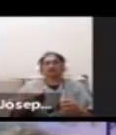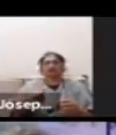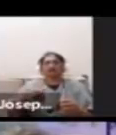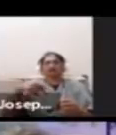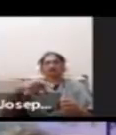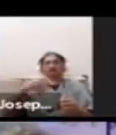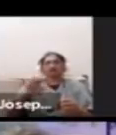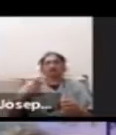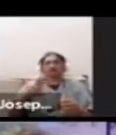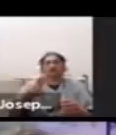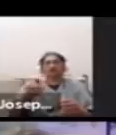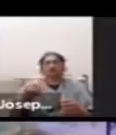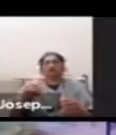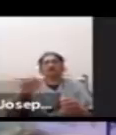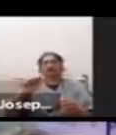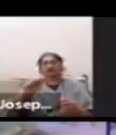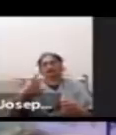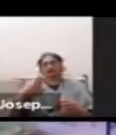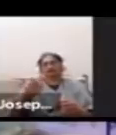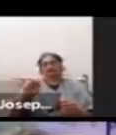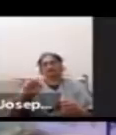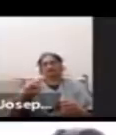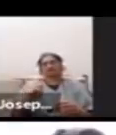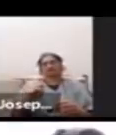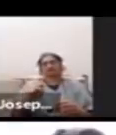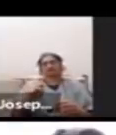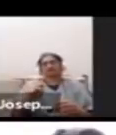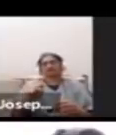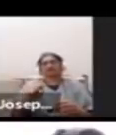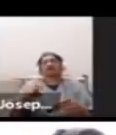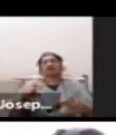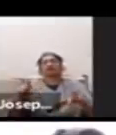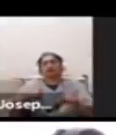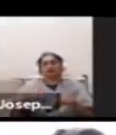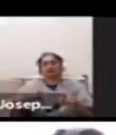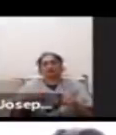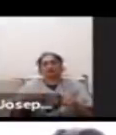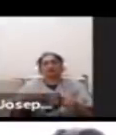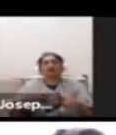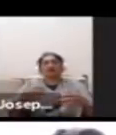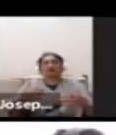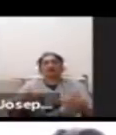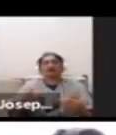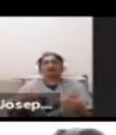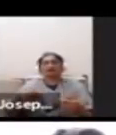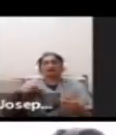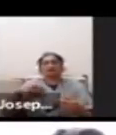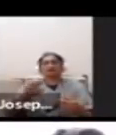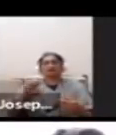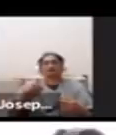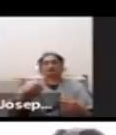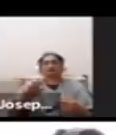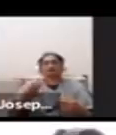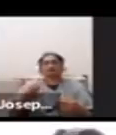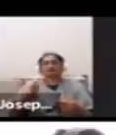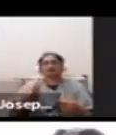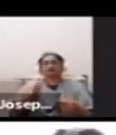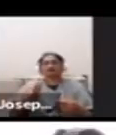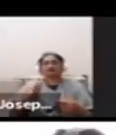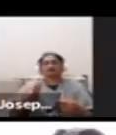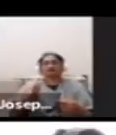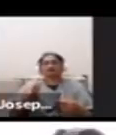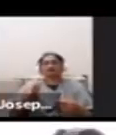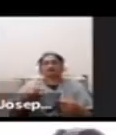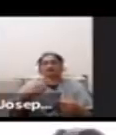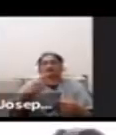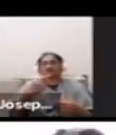you for joining us today. And we also have Mr. Peter Hull, who is